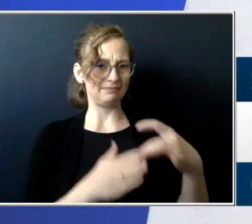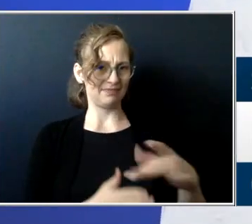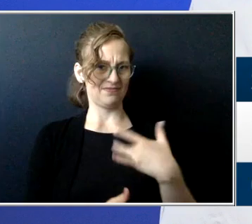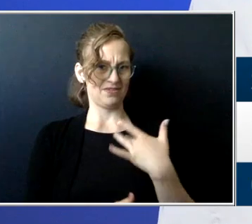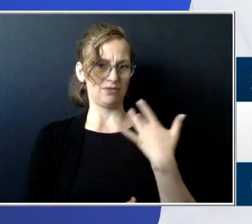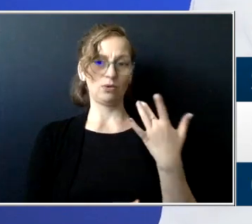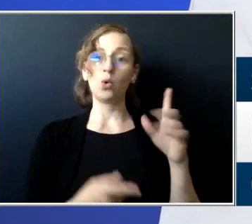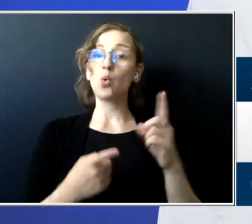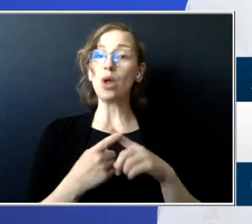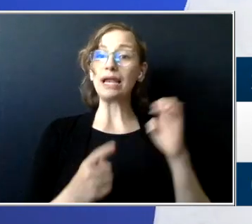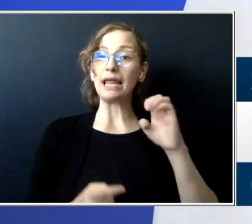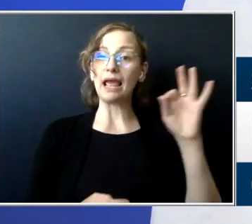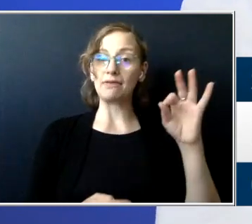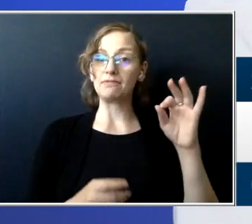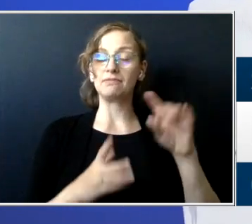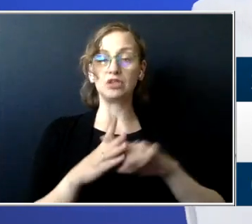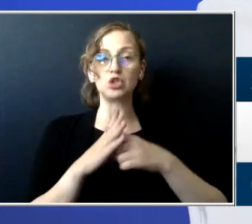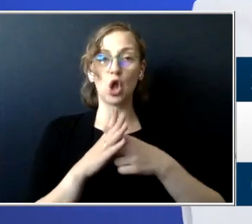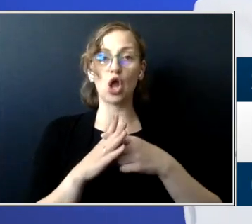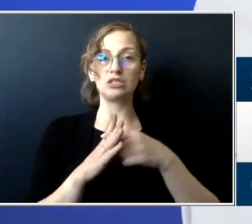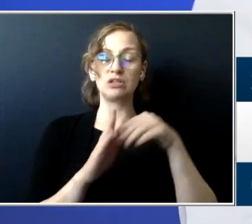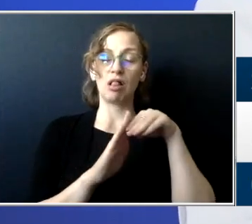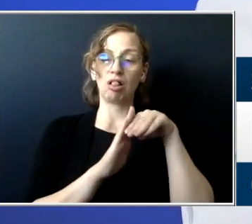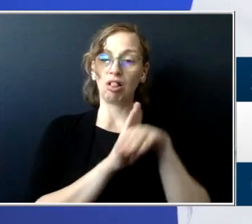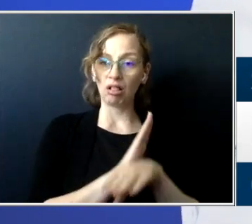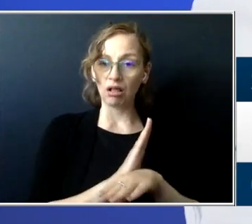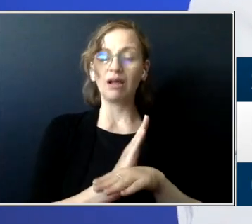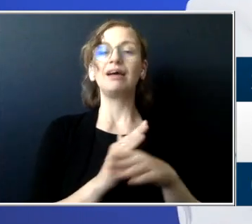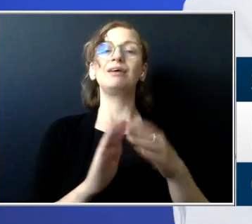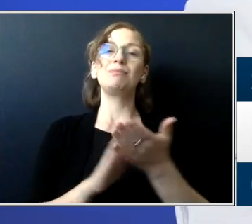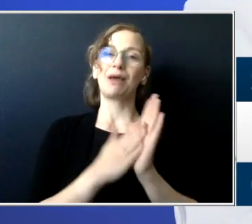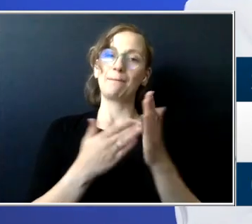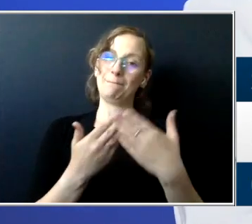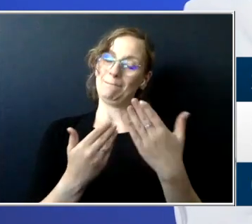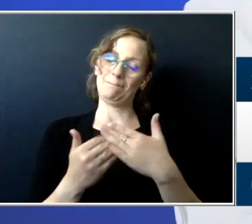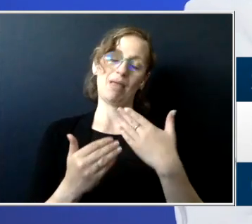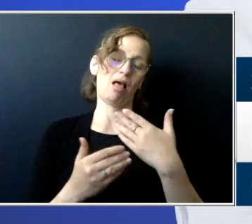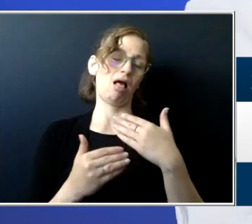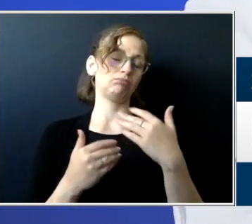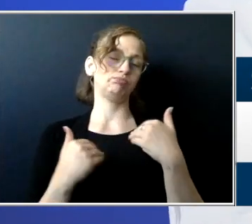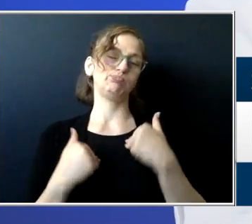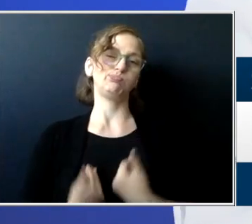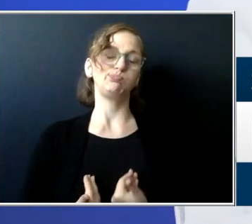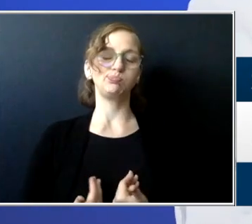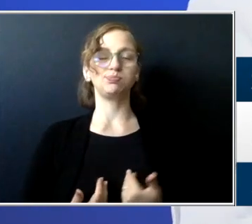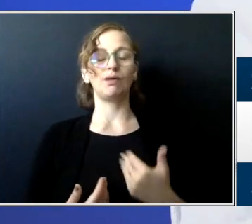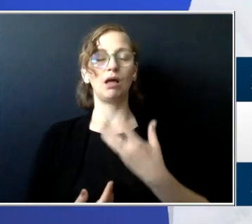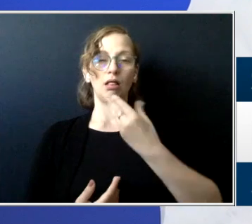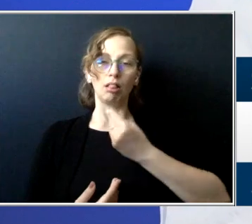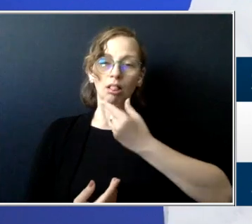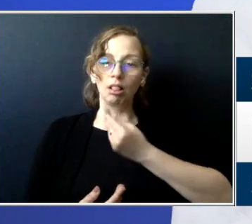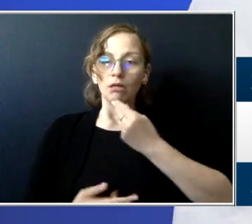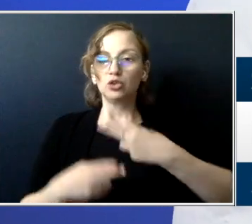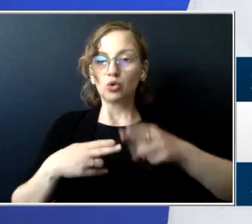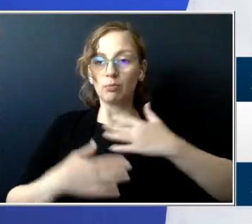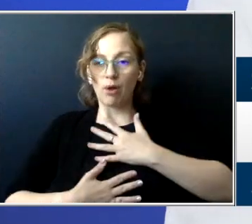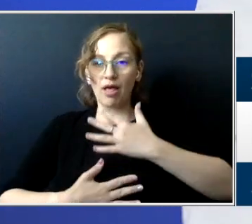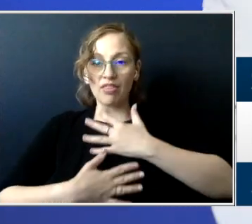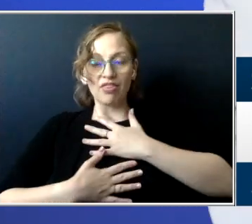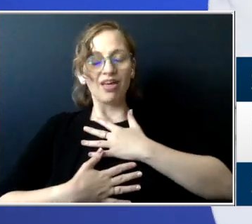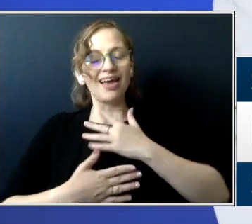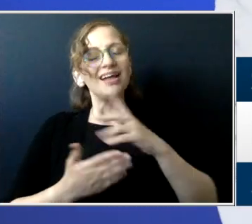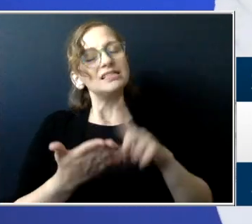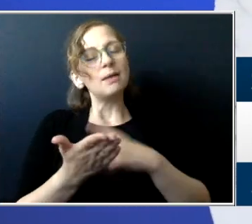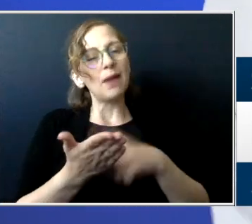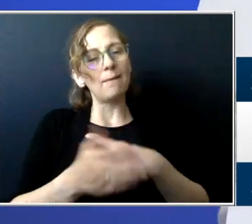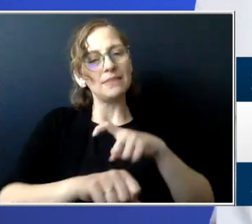get more fatigued, short of breath, and it's very telling because the timelines sometimes are different in terms of how you perceive them. So just